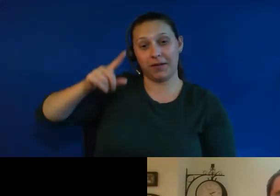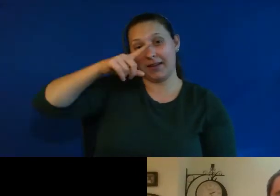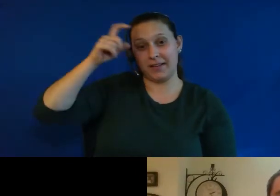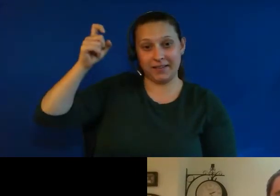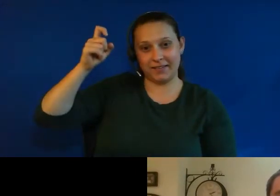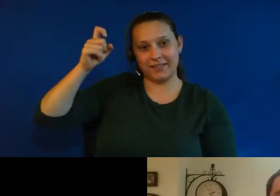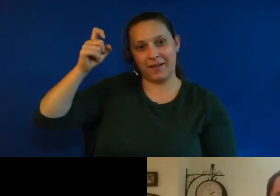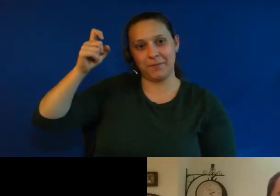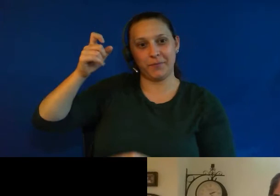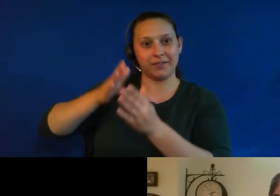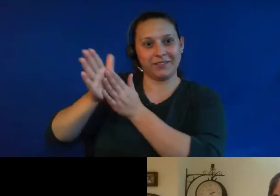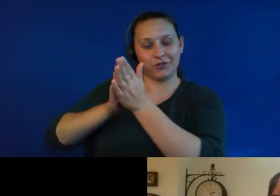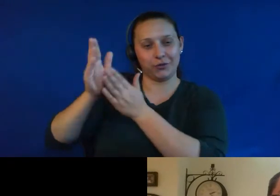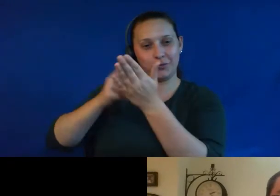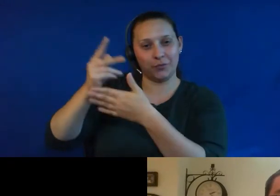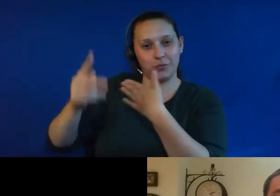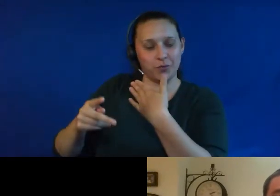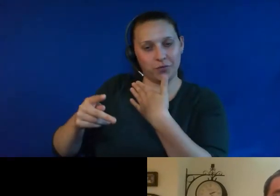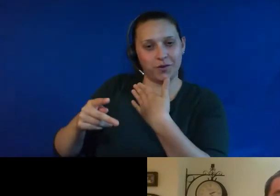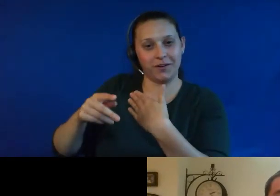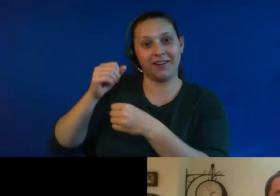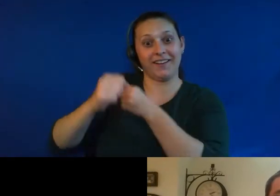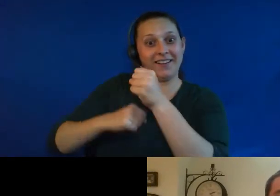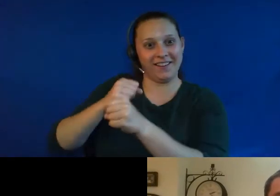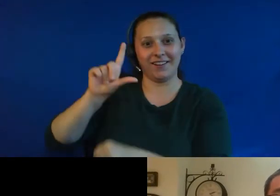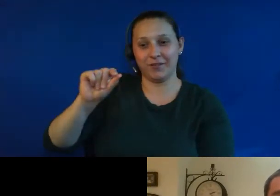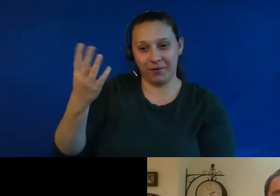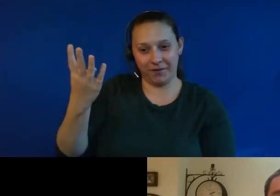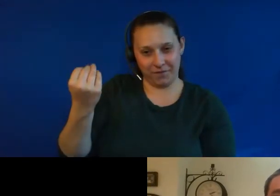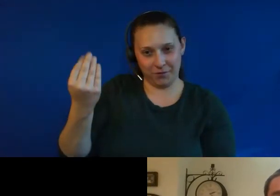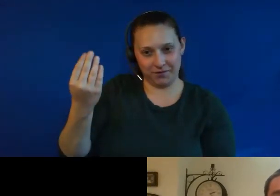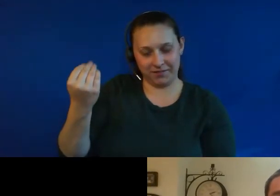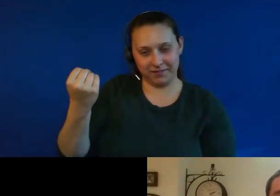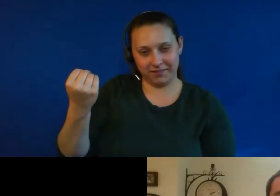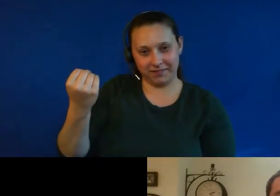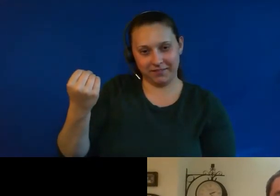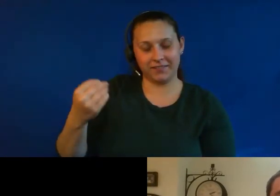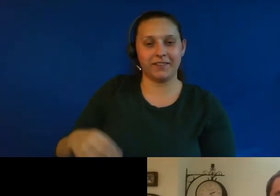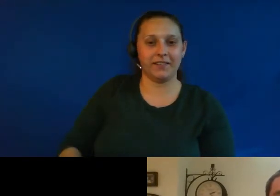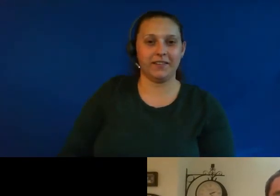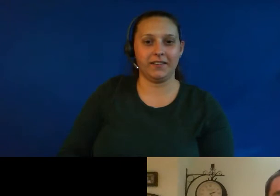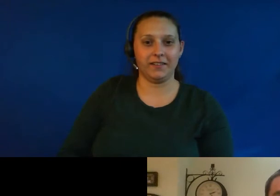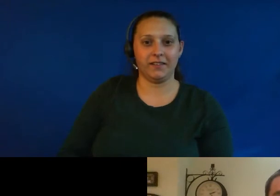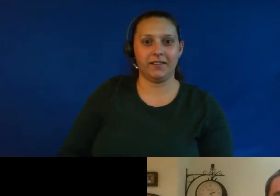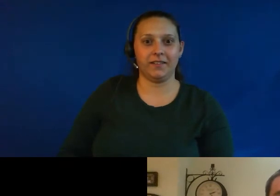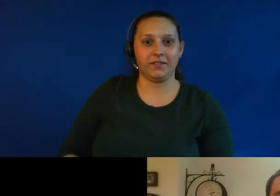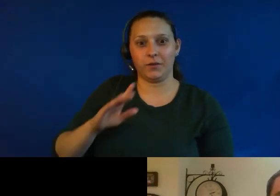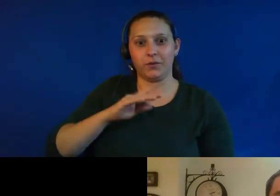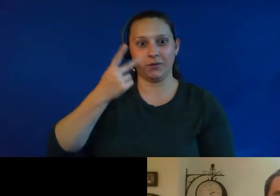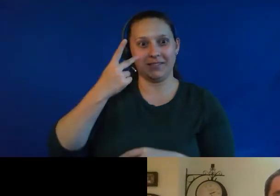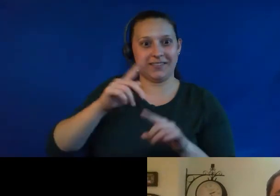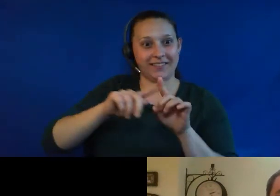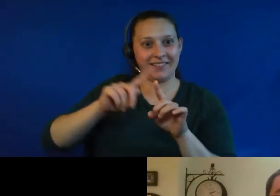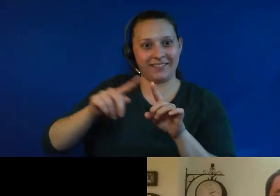flagship program, in 2014. So you've seen ventures at different stages today, and